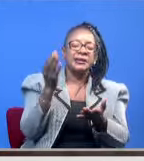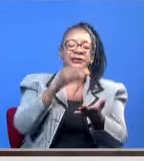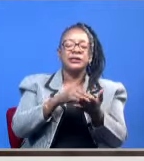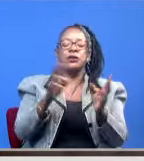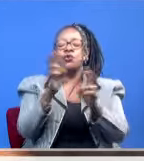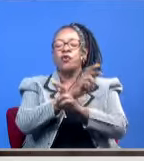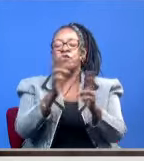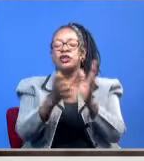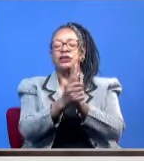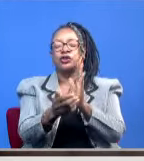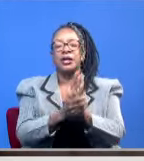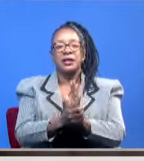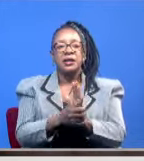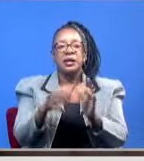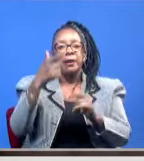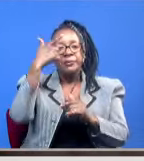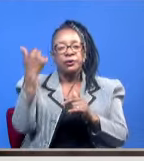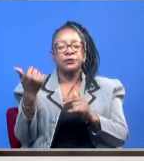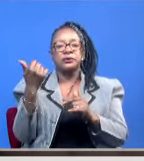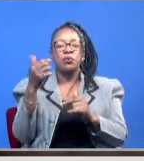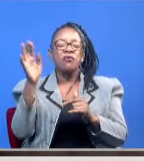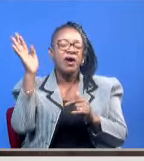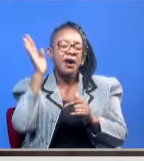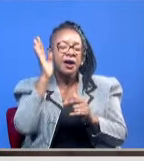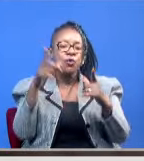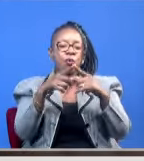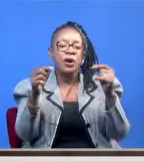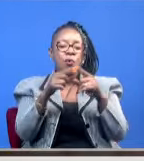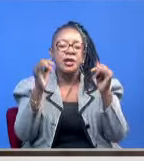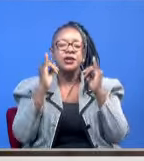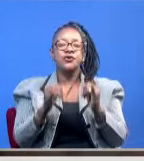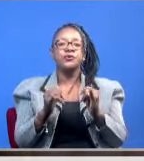dictionary. Kwa sababu tunasema, tumesikia hiko ingine sasa,